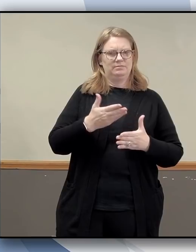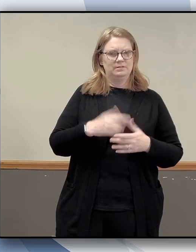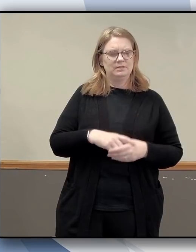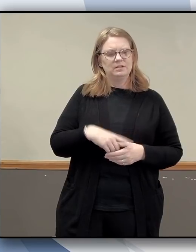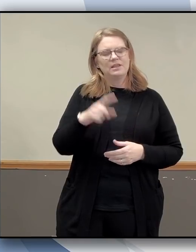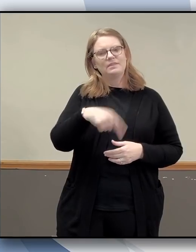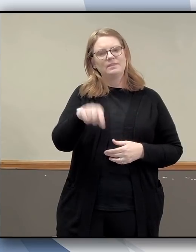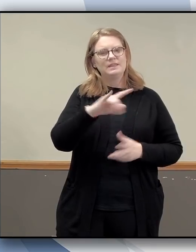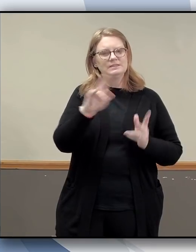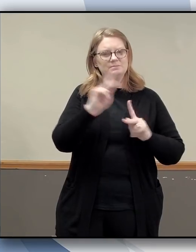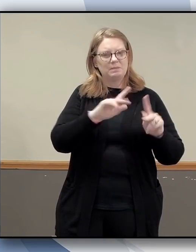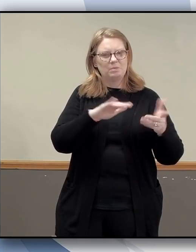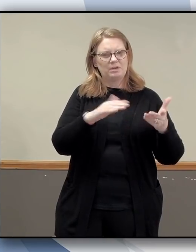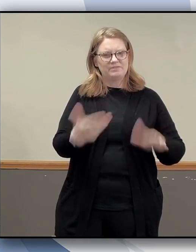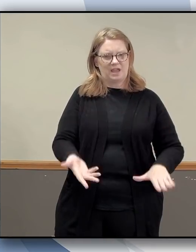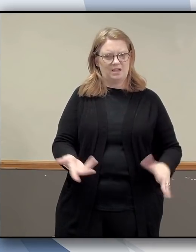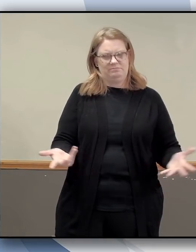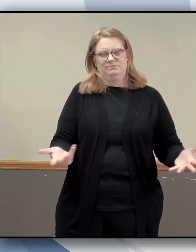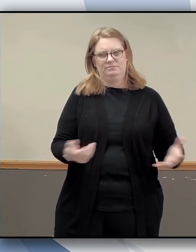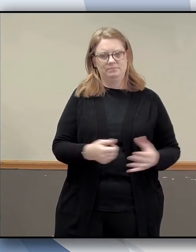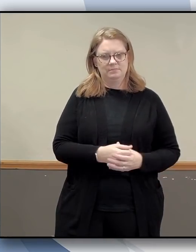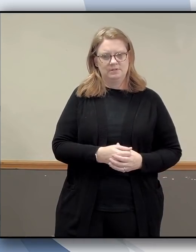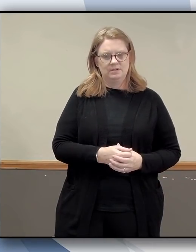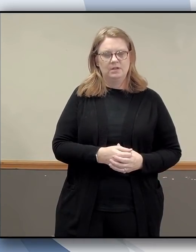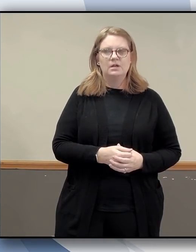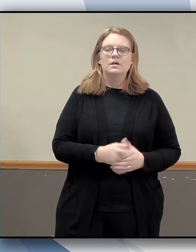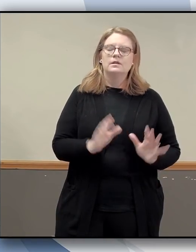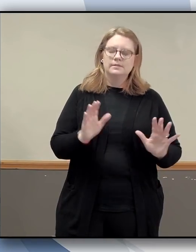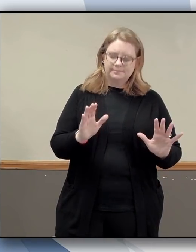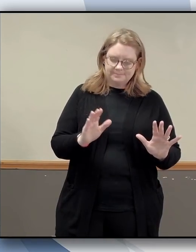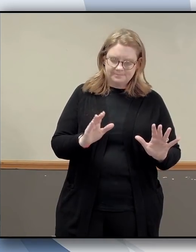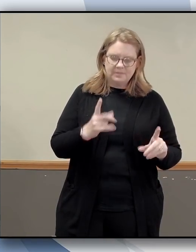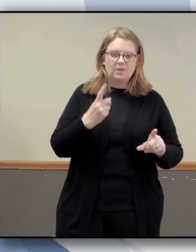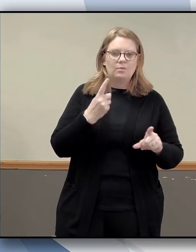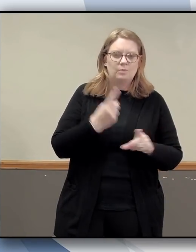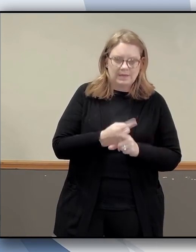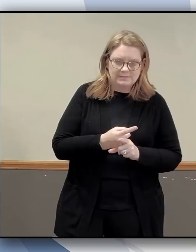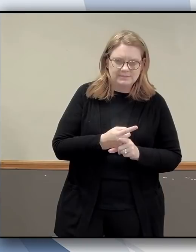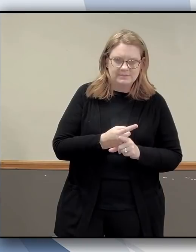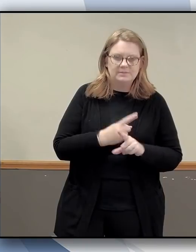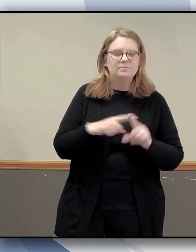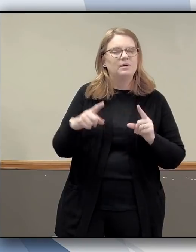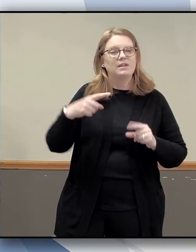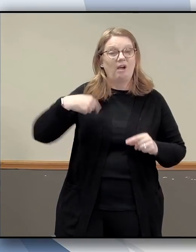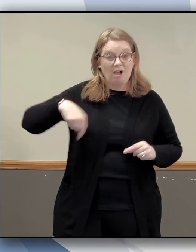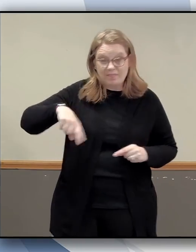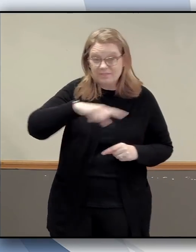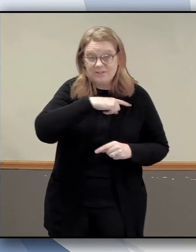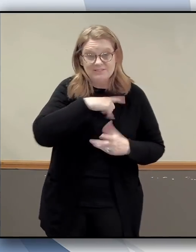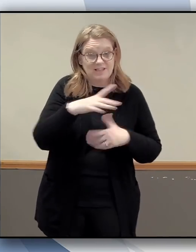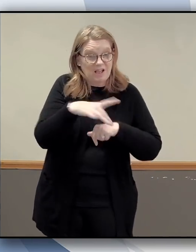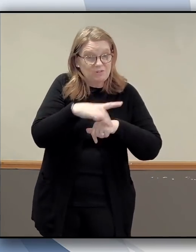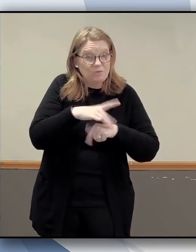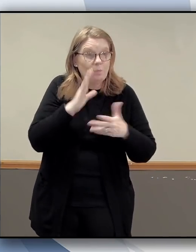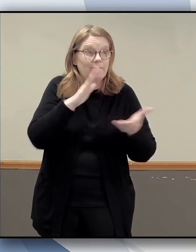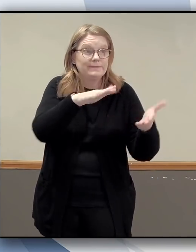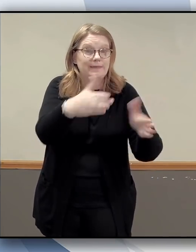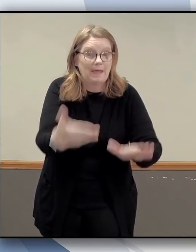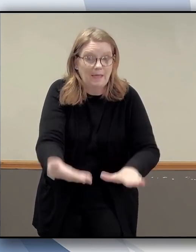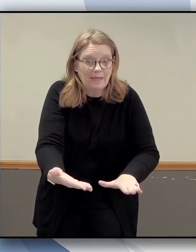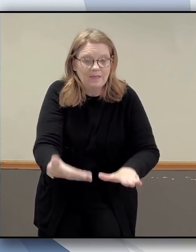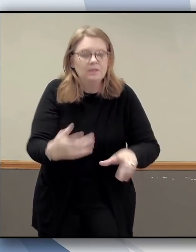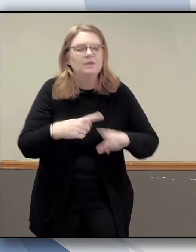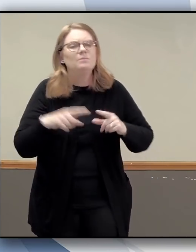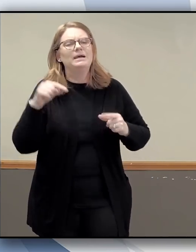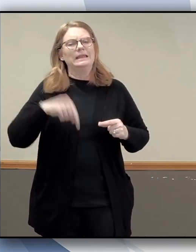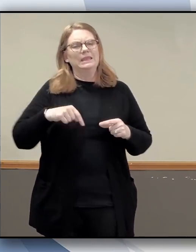have died anyway. Well, it is a fact that all of us who are here on earth are going to die anyway. But in America